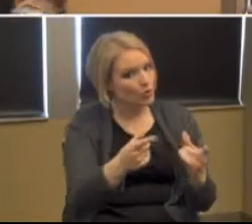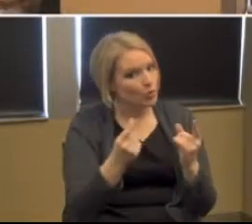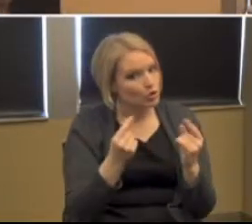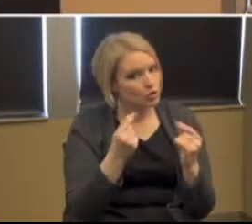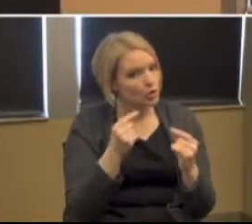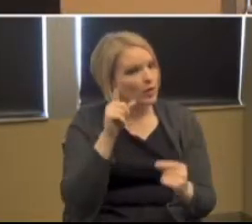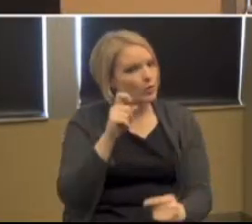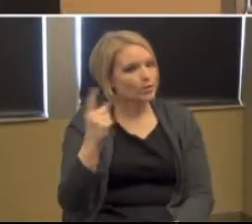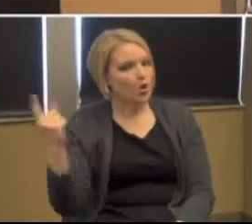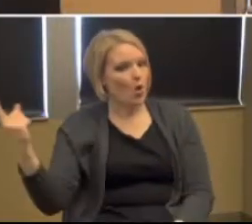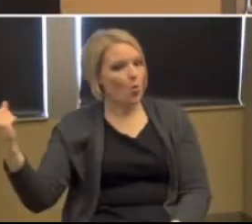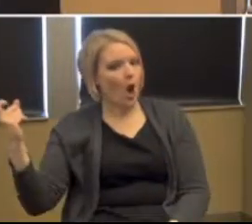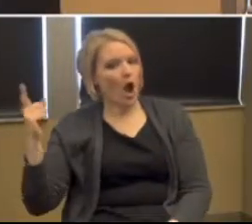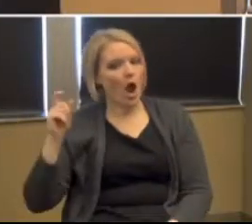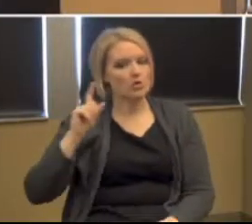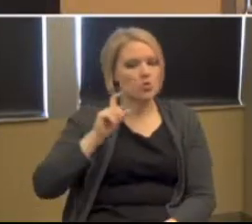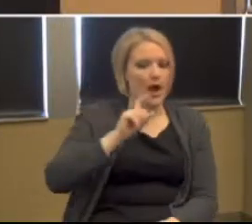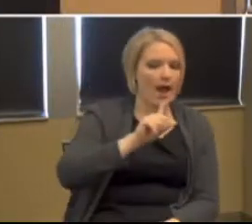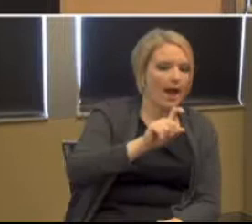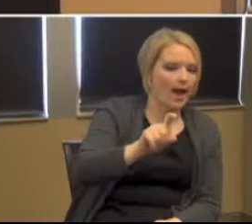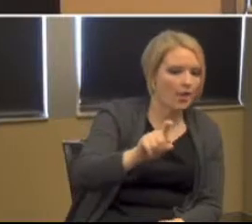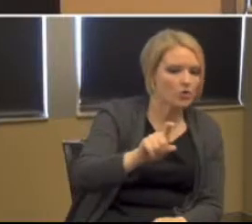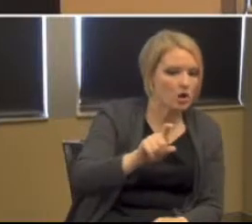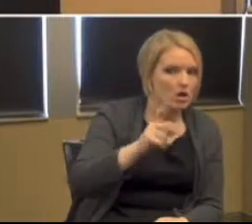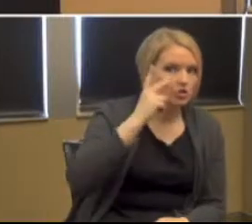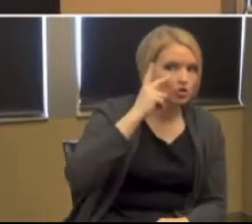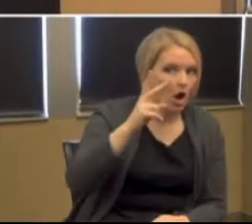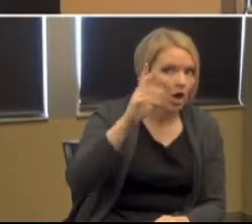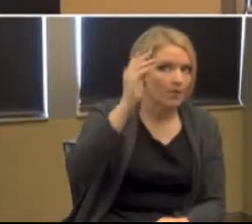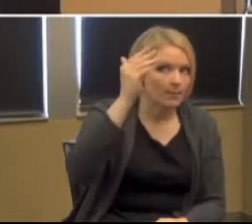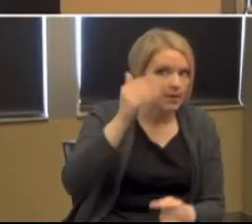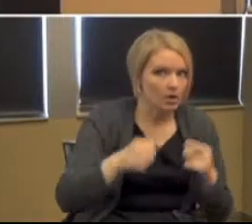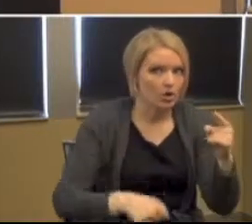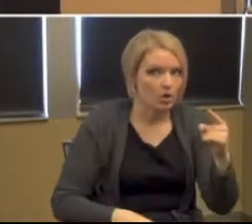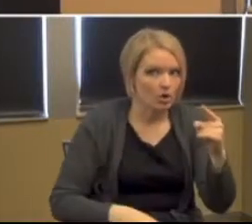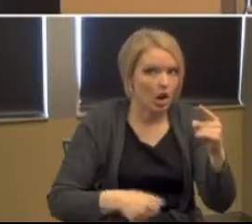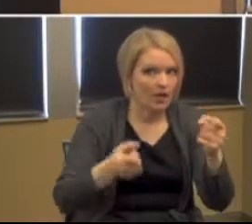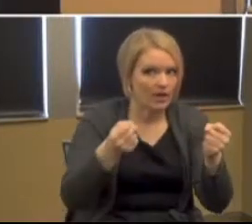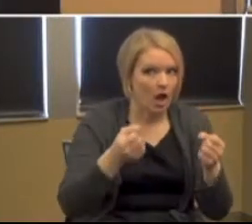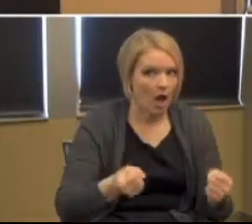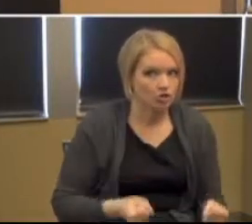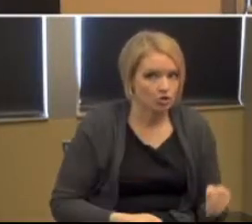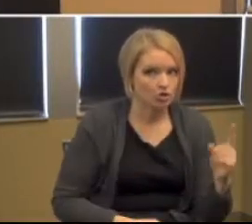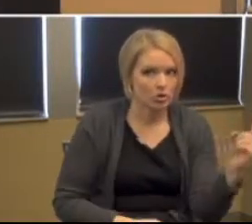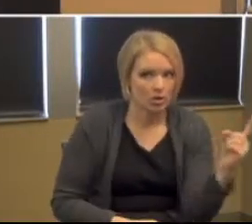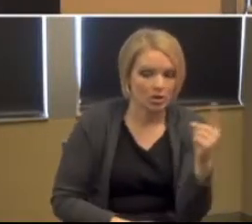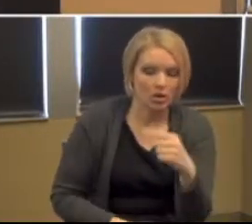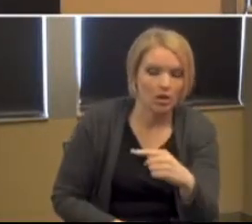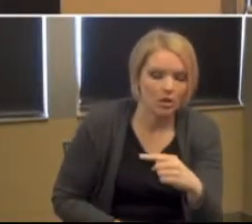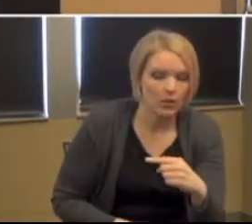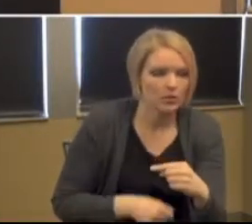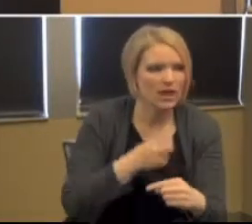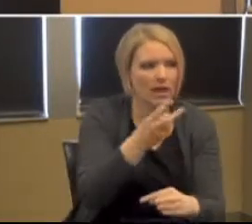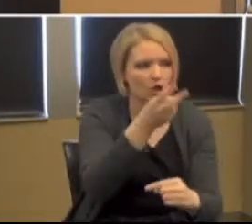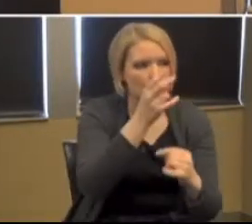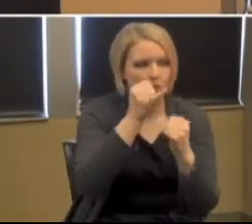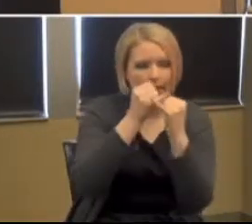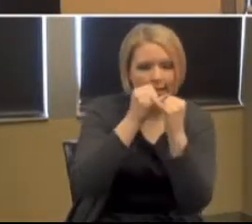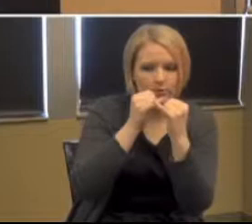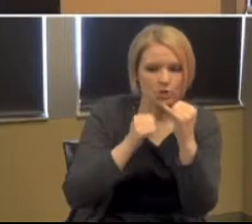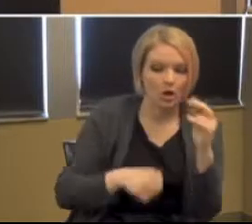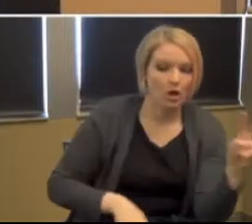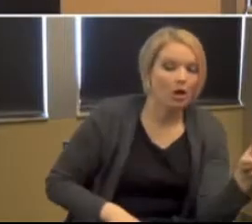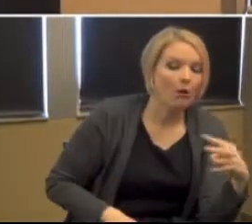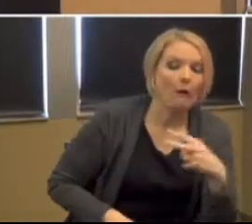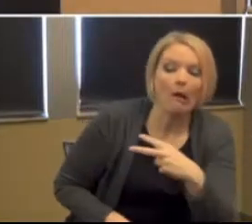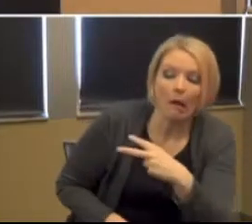walk around the filing cabinet, and there was the mirror that was on the hutch, or the side of the hutch. There was like a 2-inch little area that you